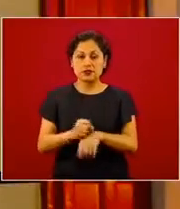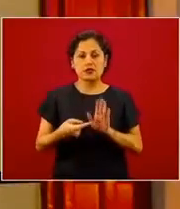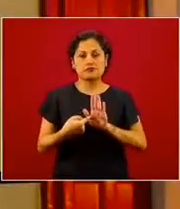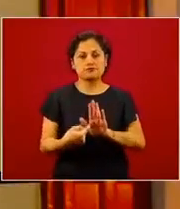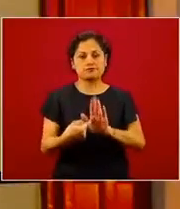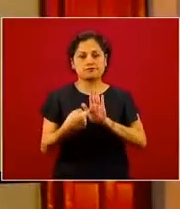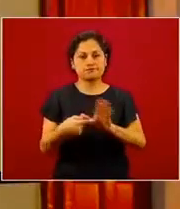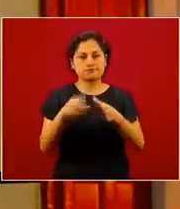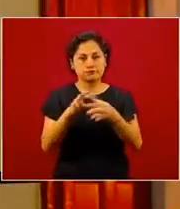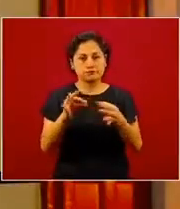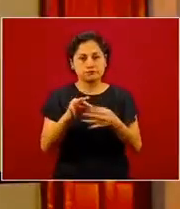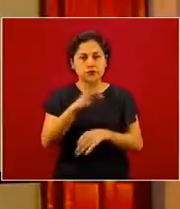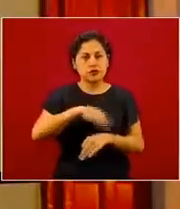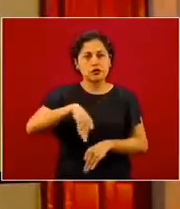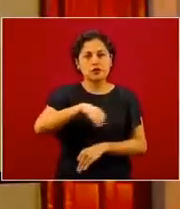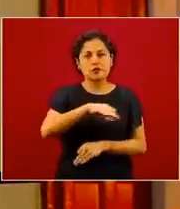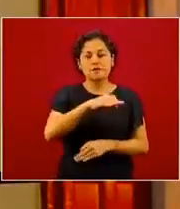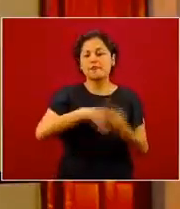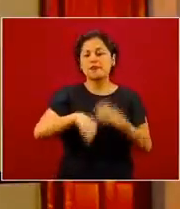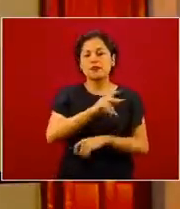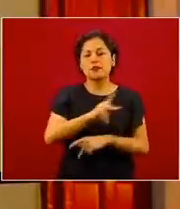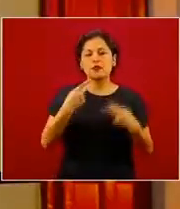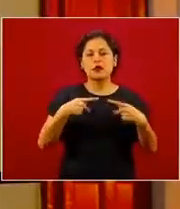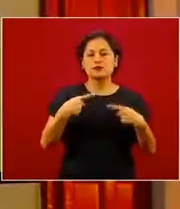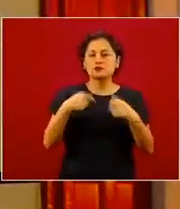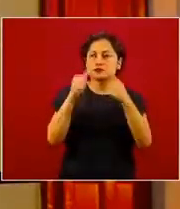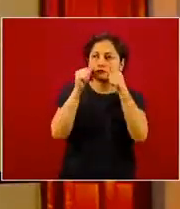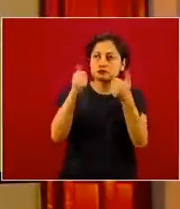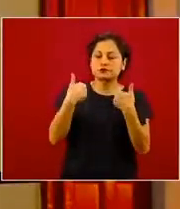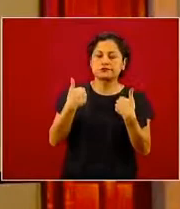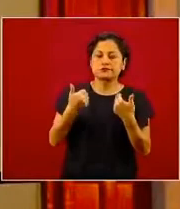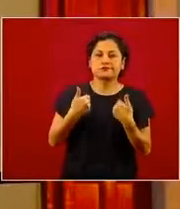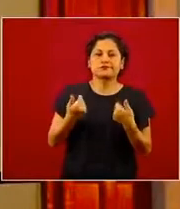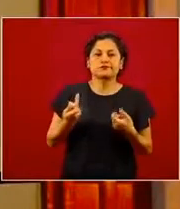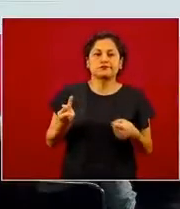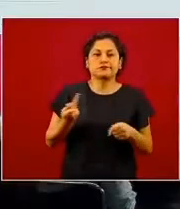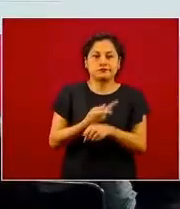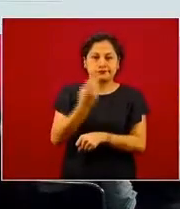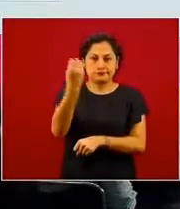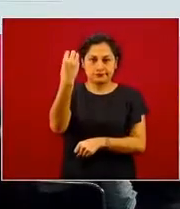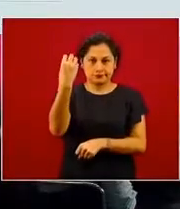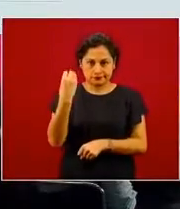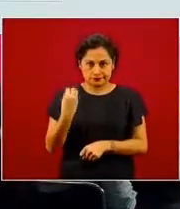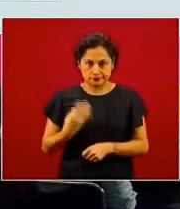will have all of the information about what they need to do in each color of the stoplight.